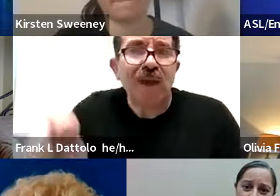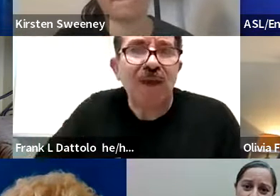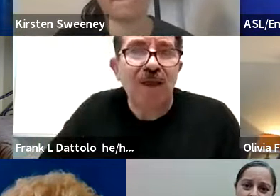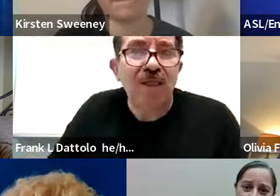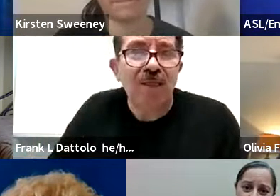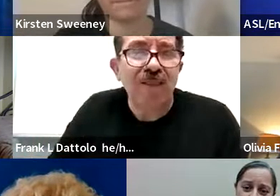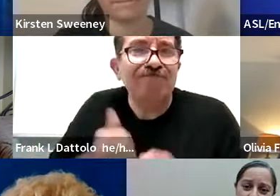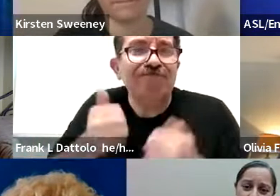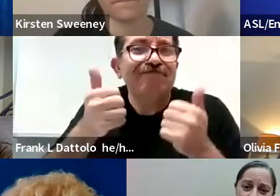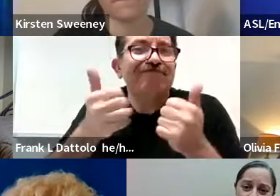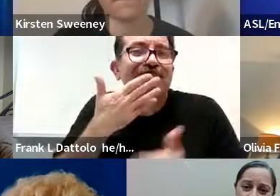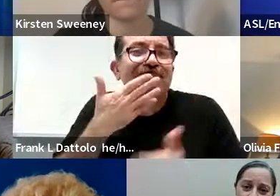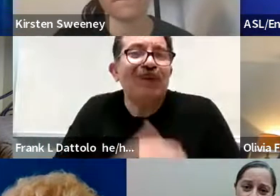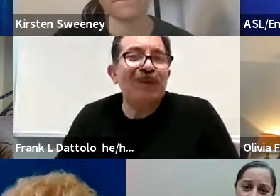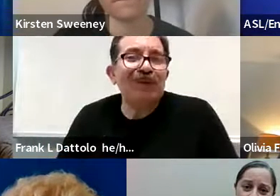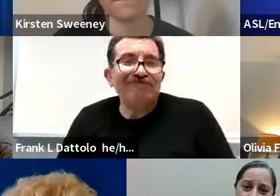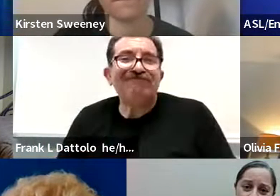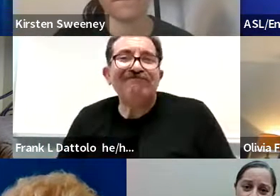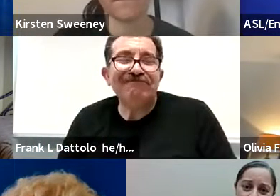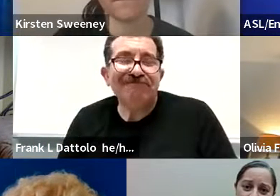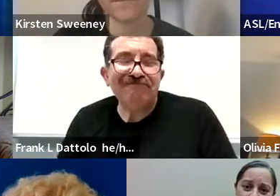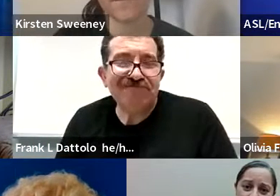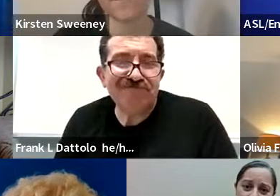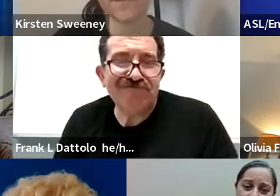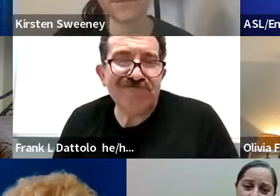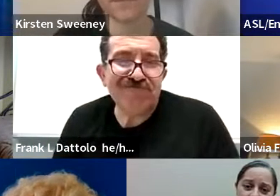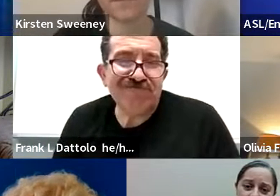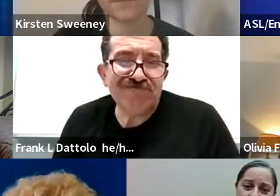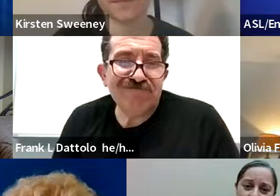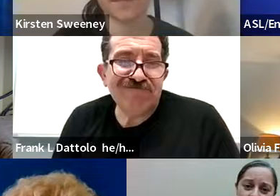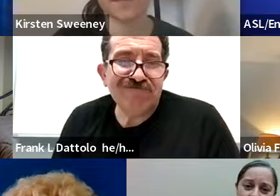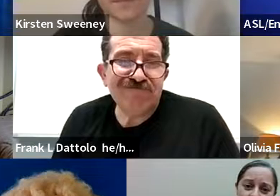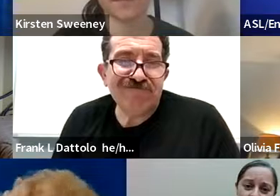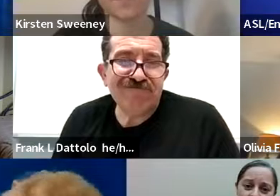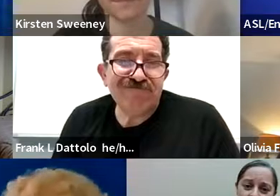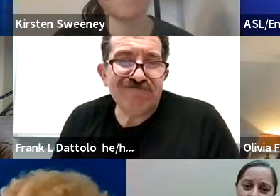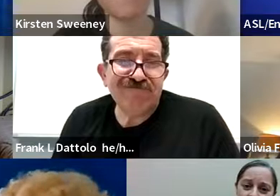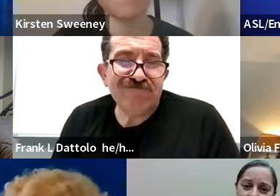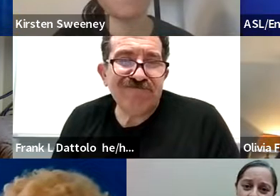suggest perfect would be getting those stakeholders involved at the beginning.